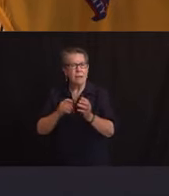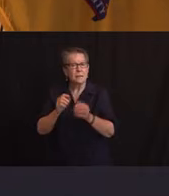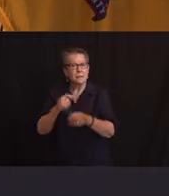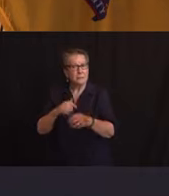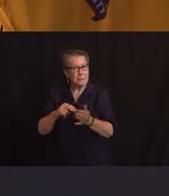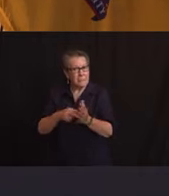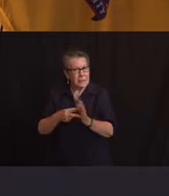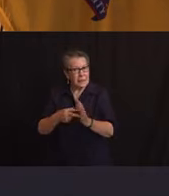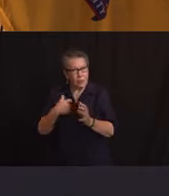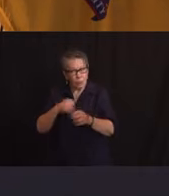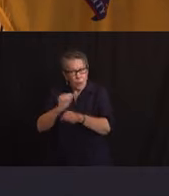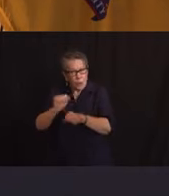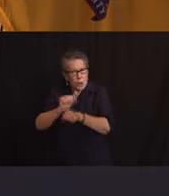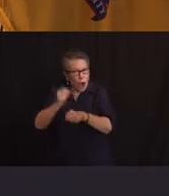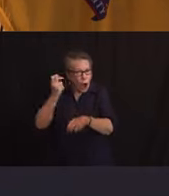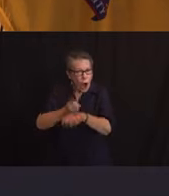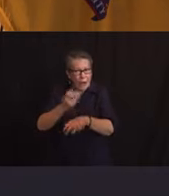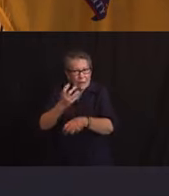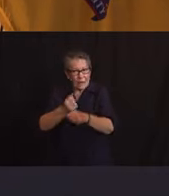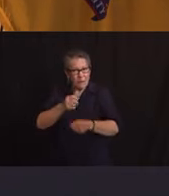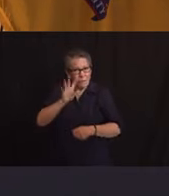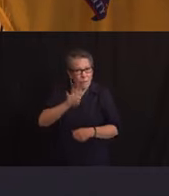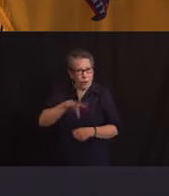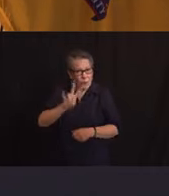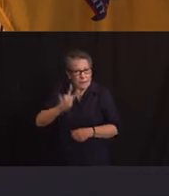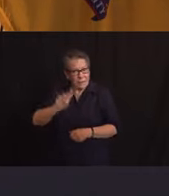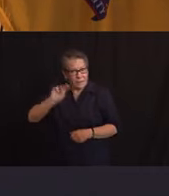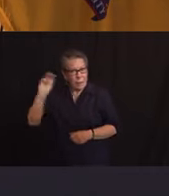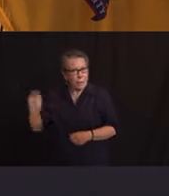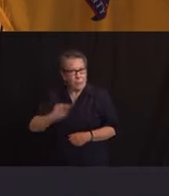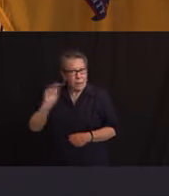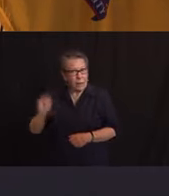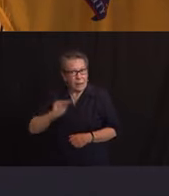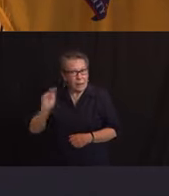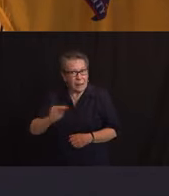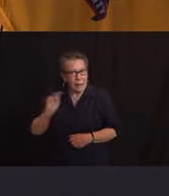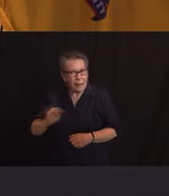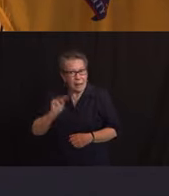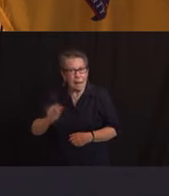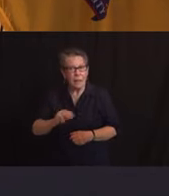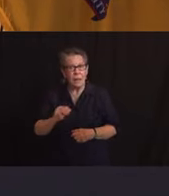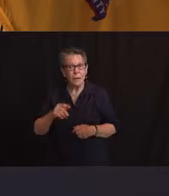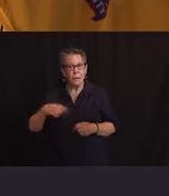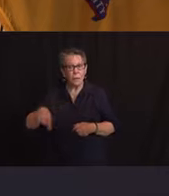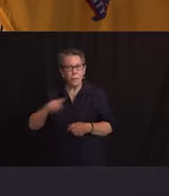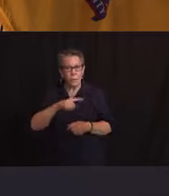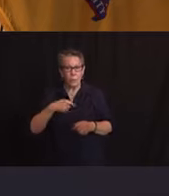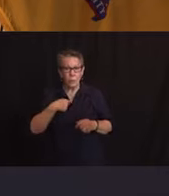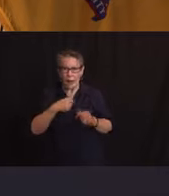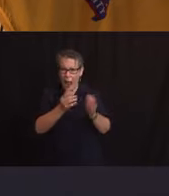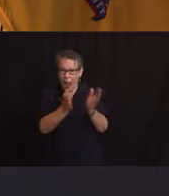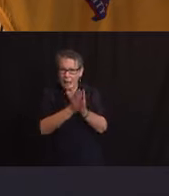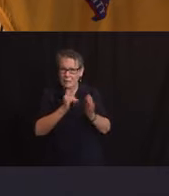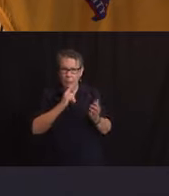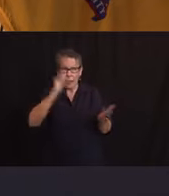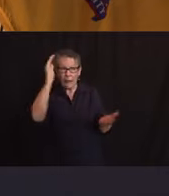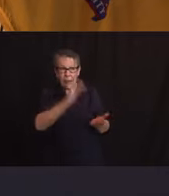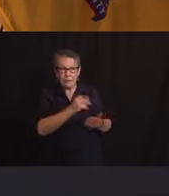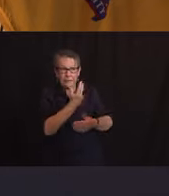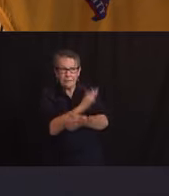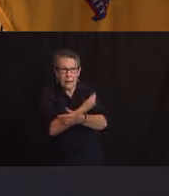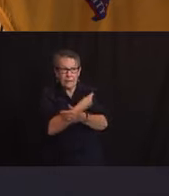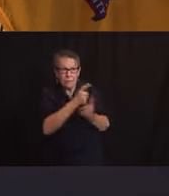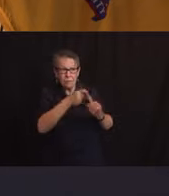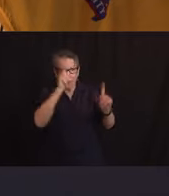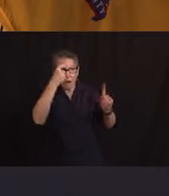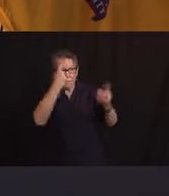But can you say, is New Jersey reducing its request for vaccines at all? And then on another matter, Governor, on Friday you announced